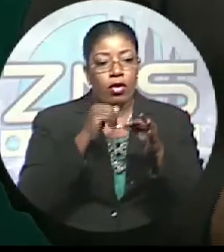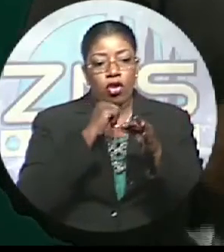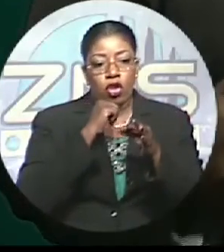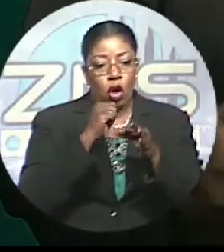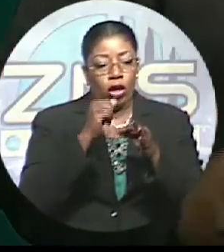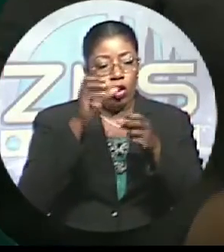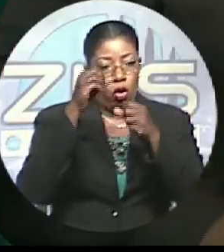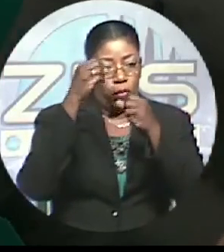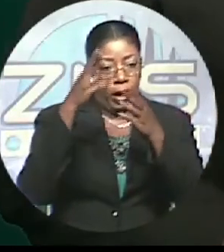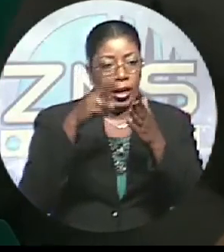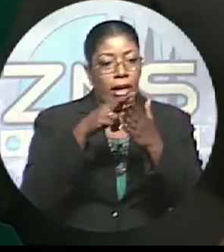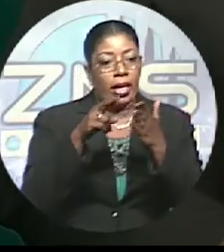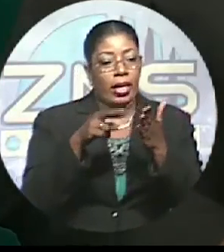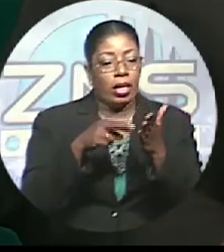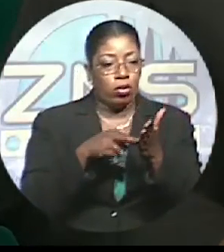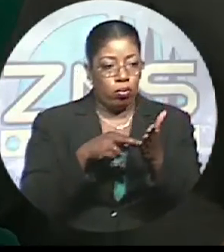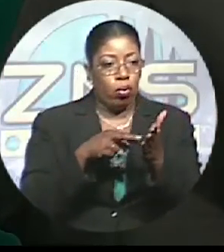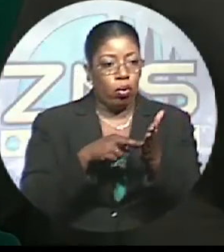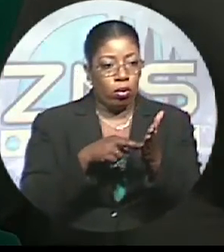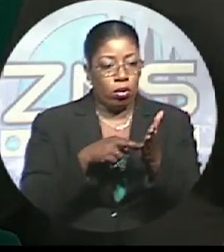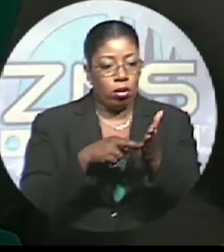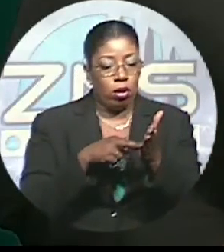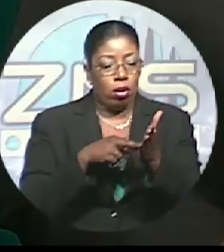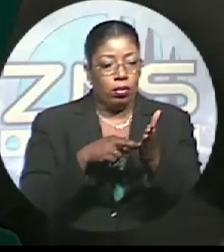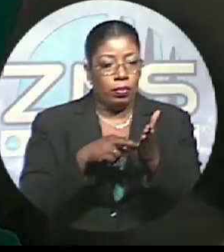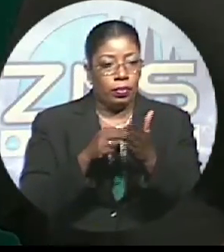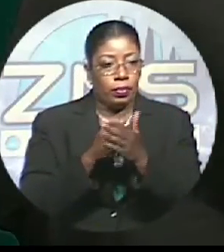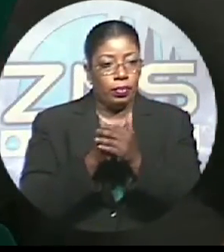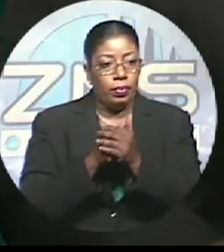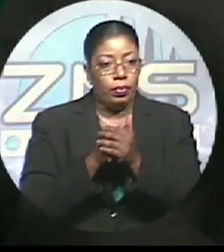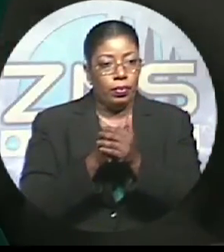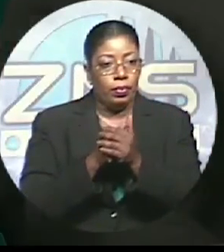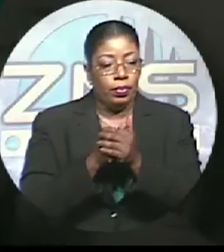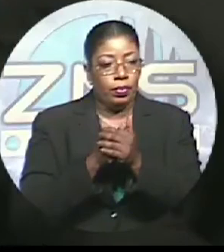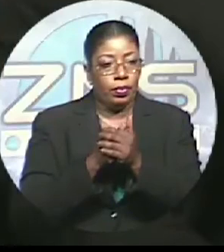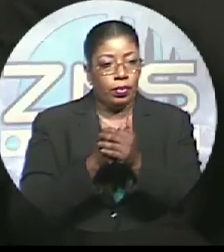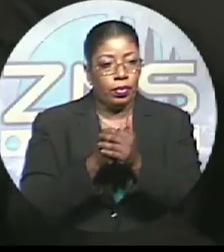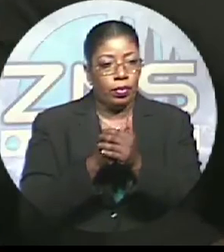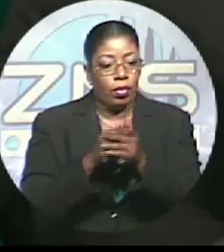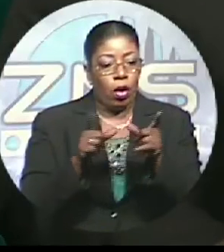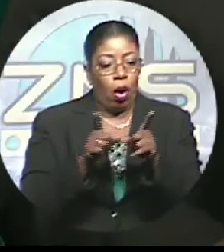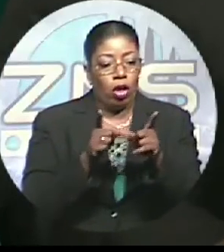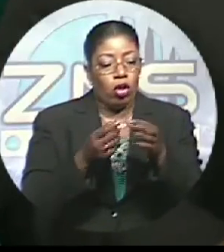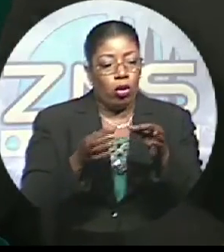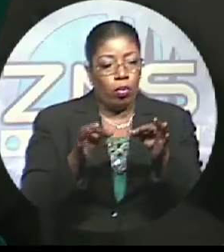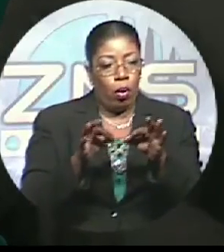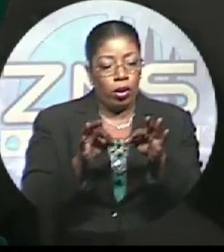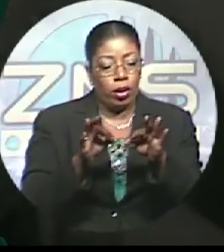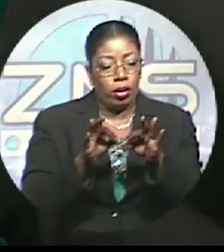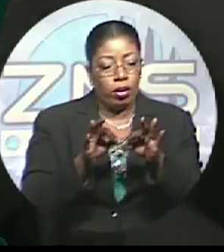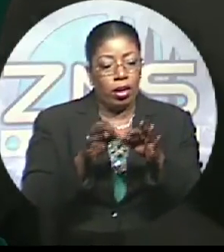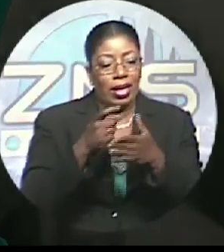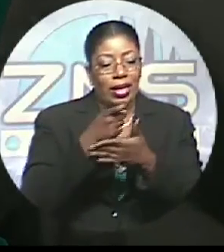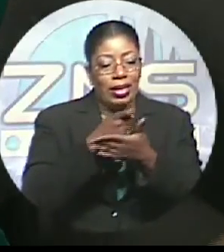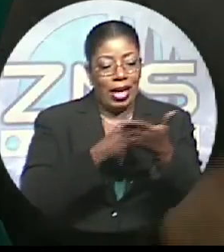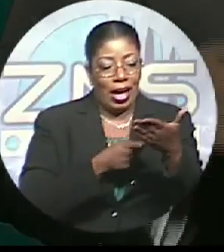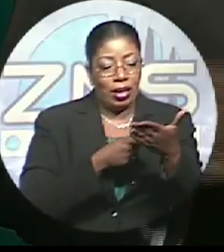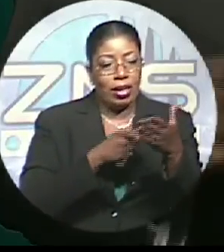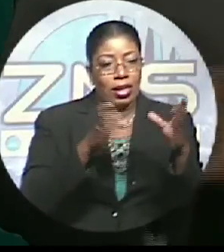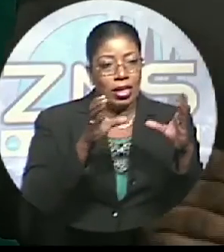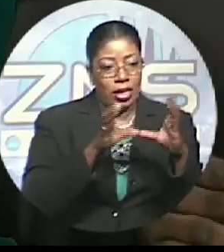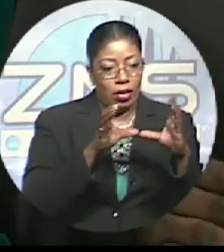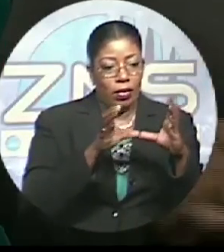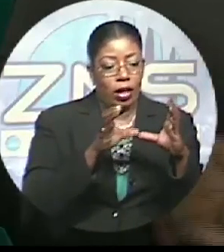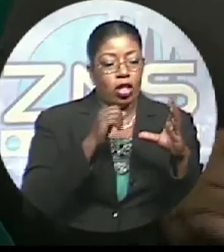compliant, you will be referred to the relevant agency to address the matter. What is also important to note is that a tax compliance certificate will